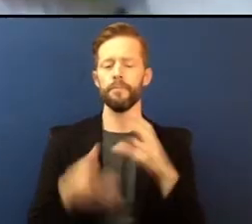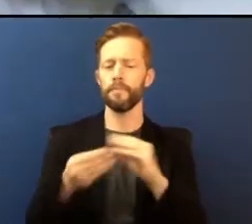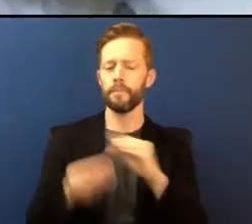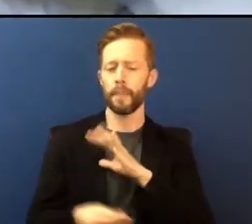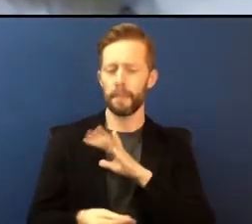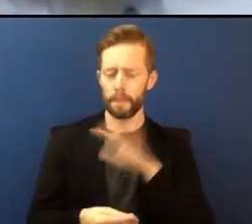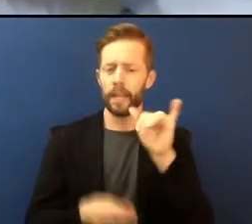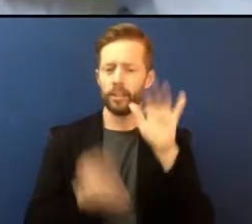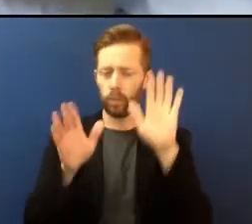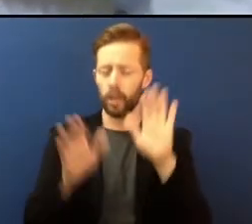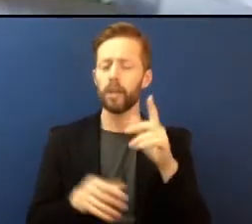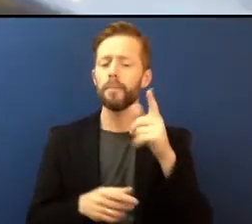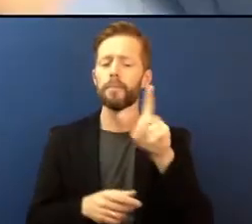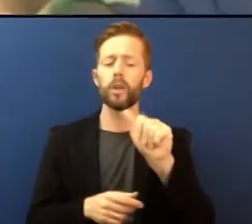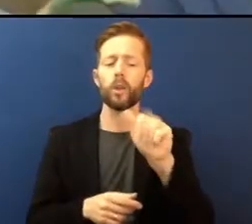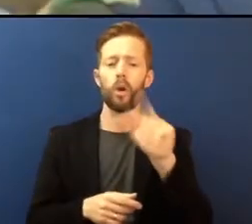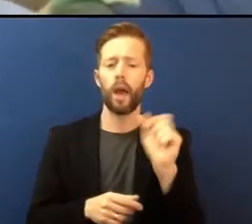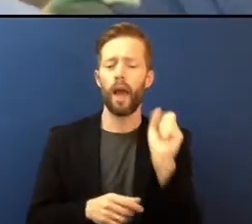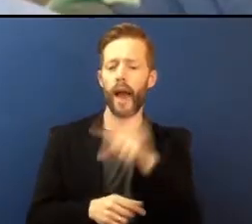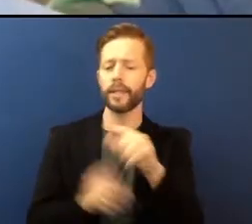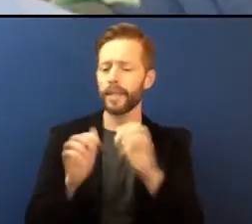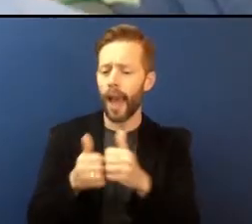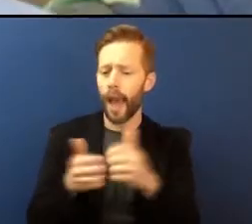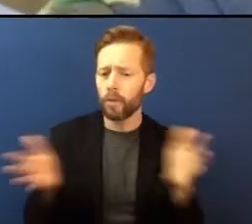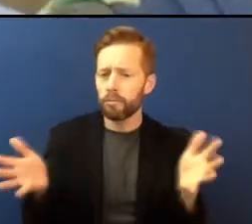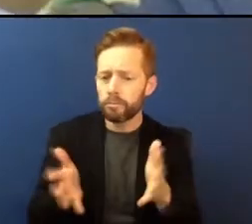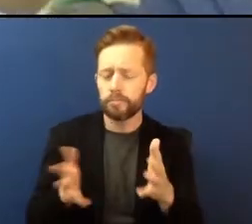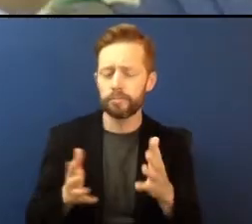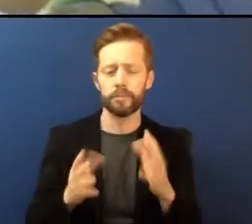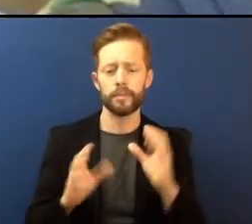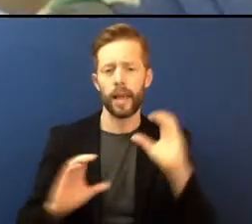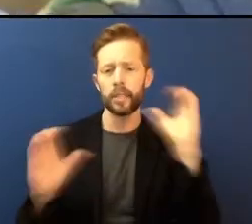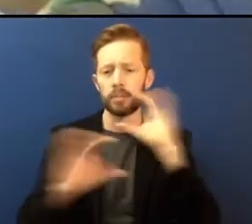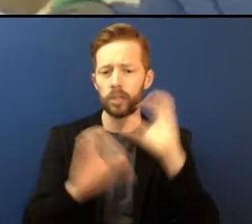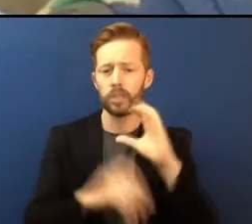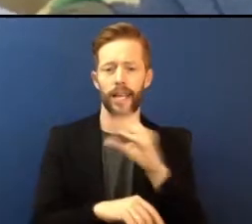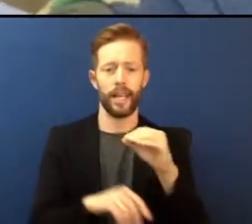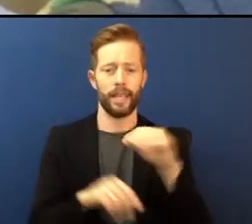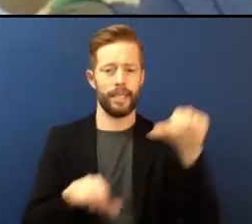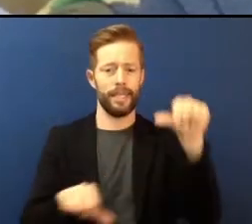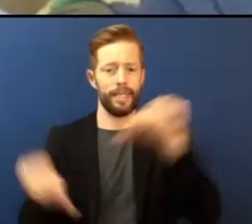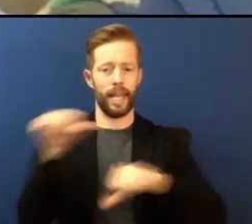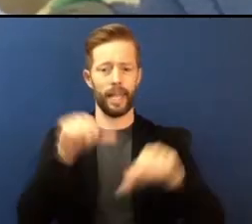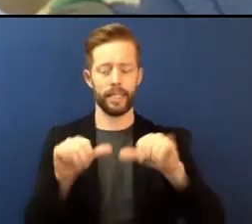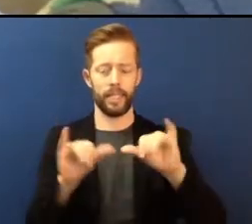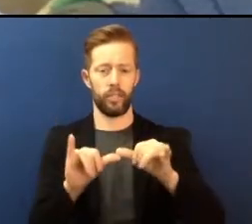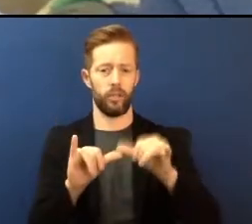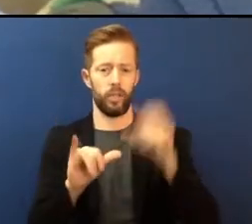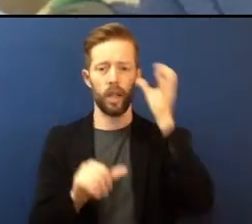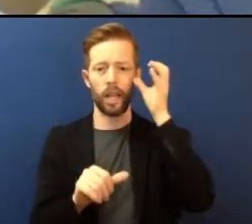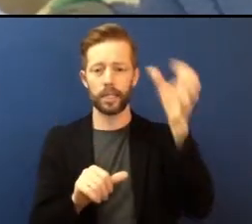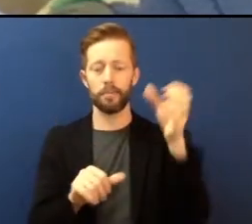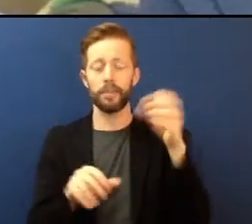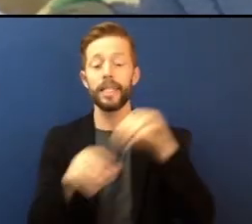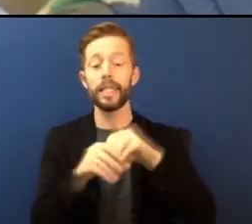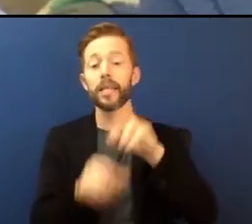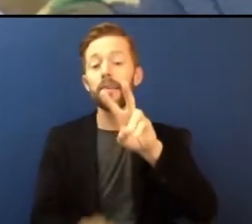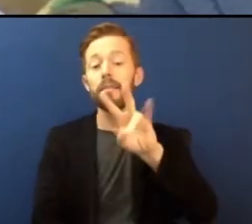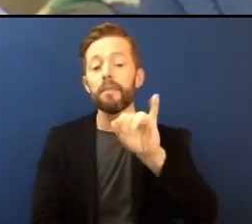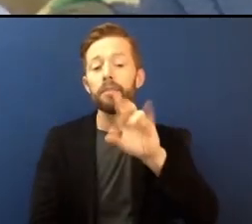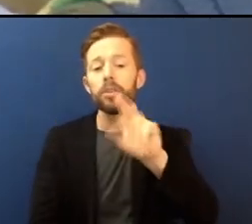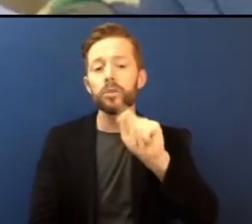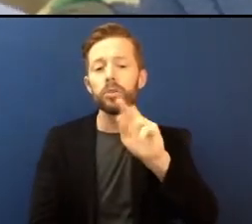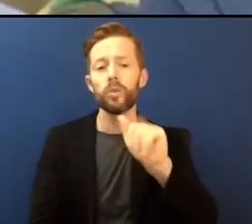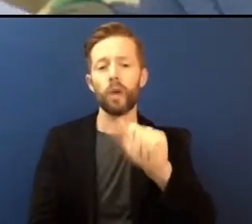great. Laura asks, what ideas do you have for encouraging exploration and science engineering